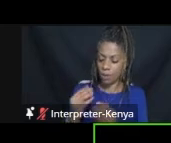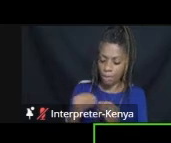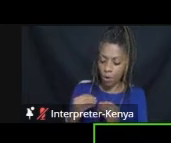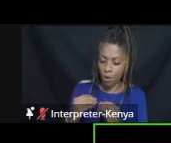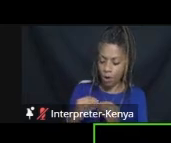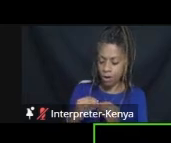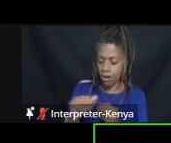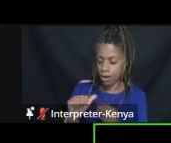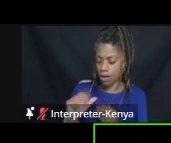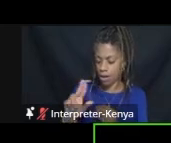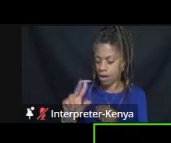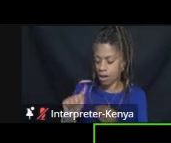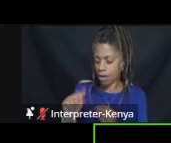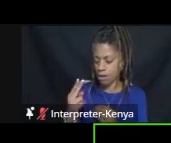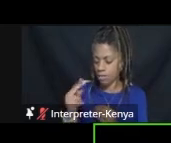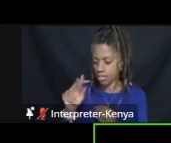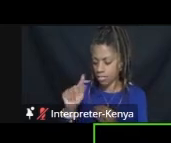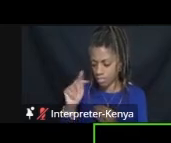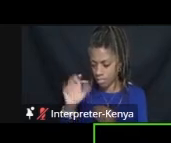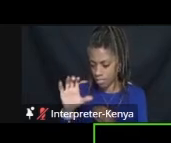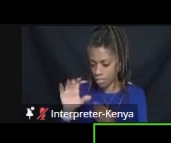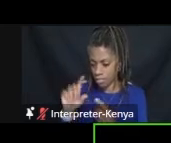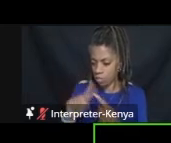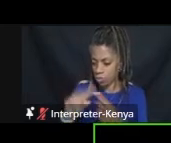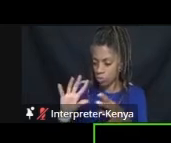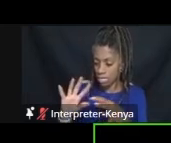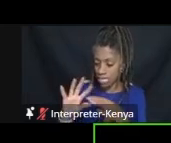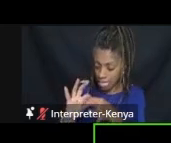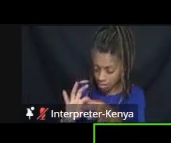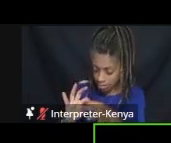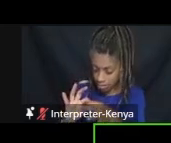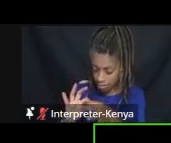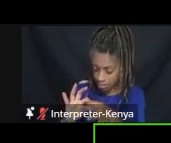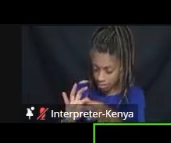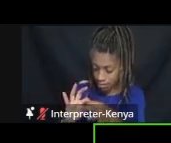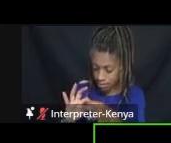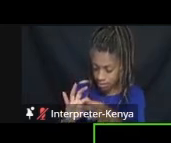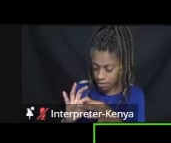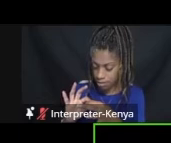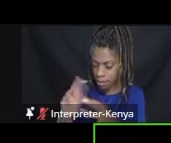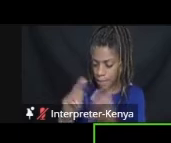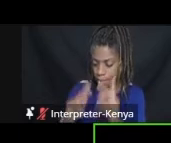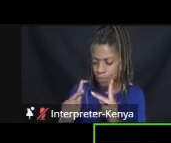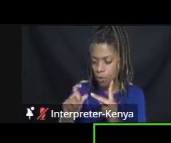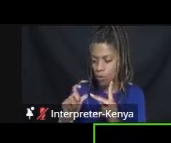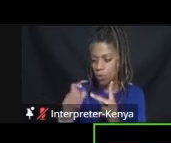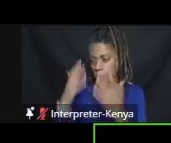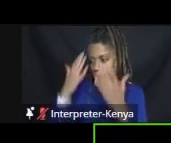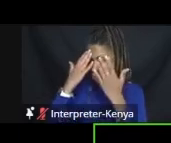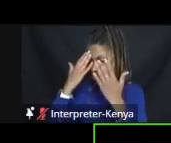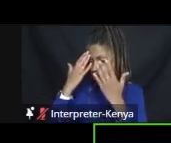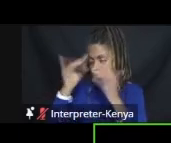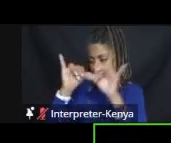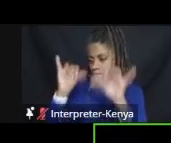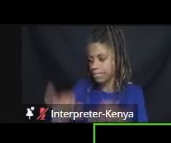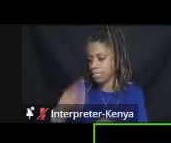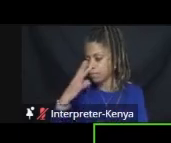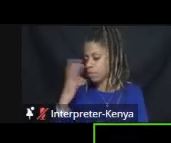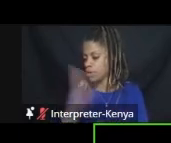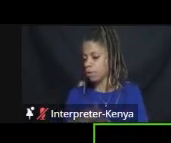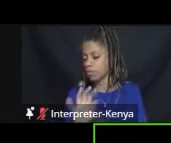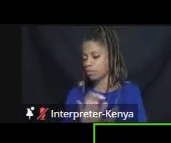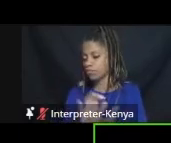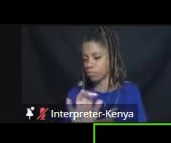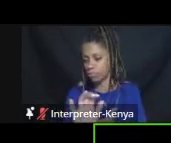to connect the experiences of families who report systematically feeling unknown by the system? If you look in the profiles and if you look at the original quotes